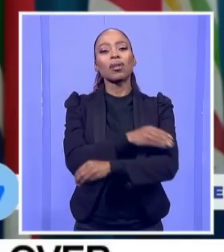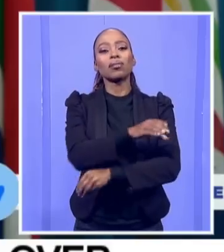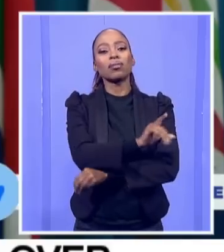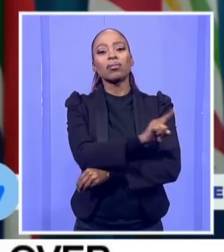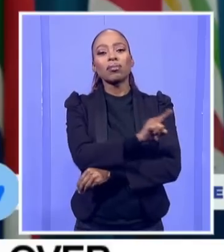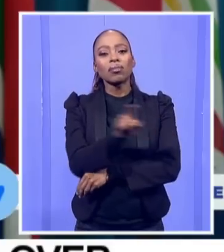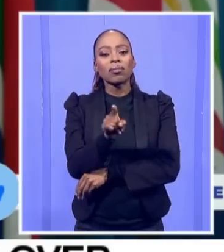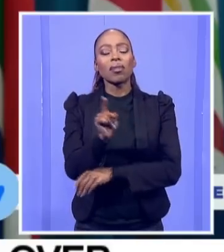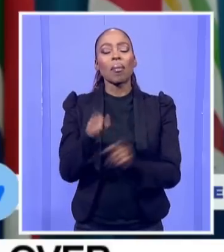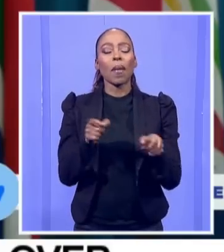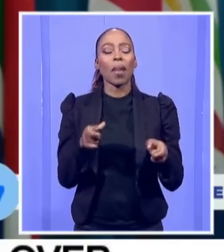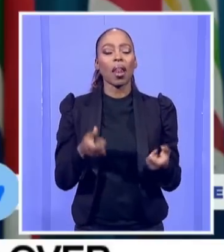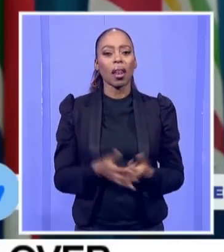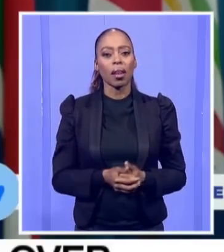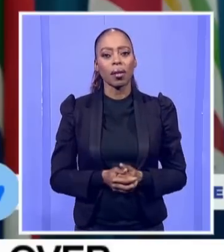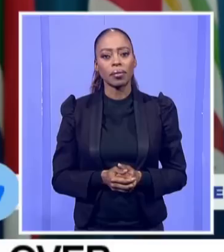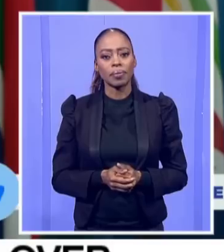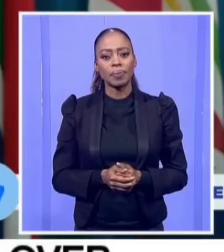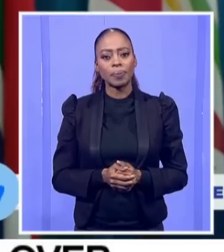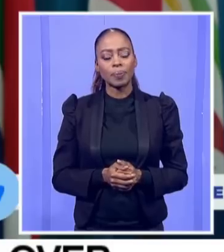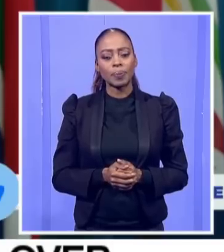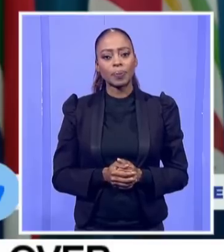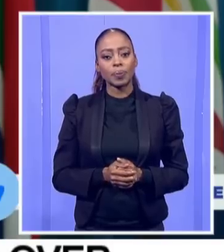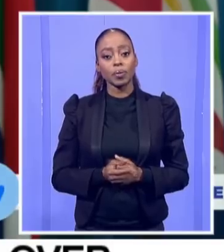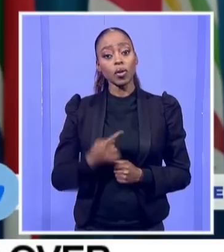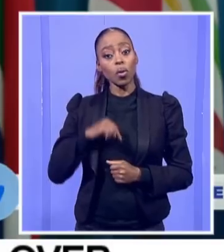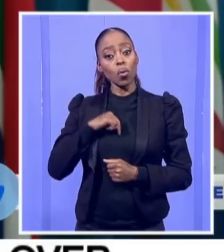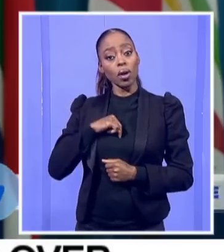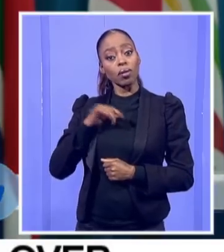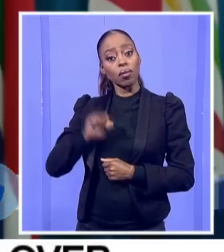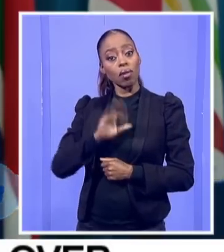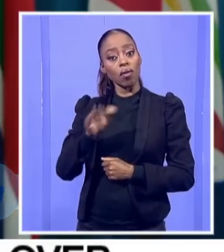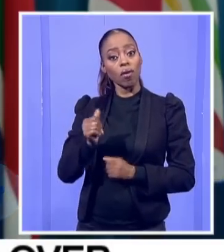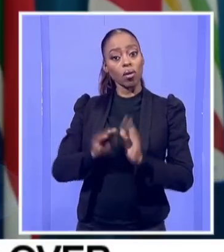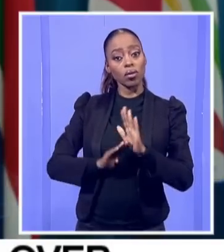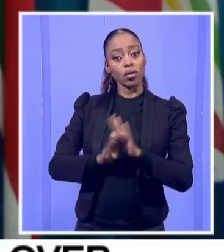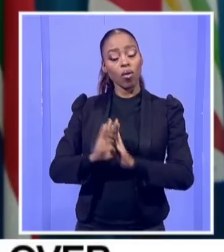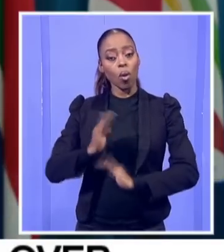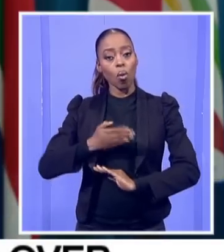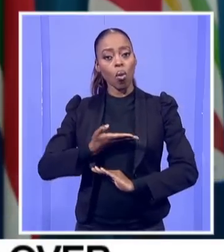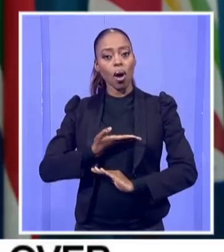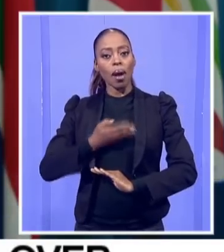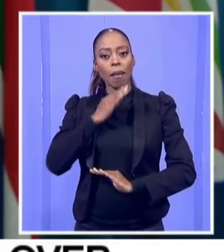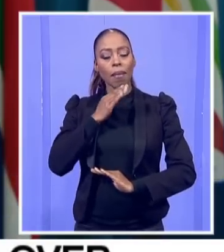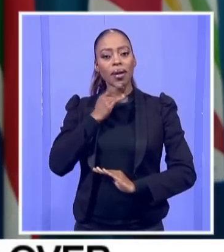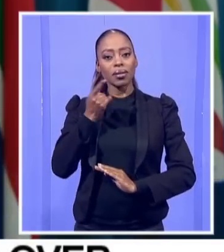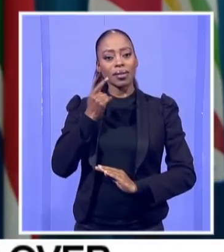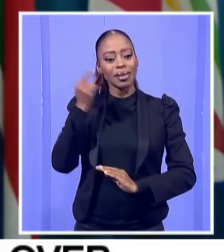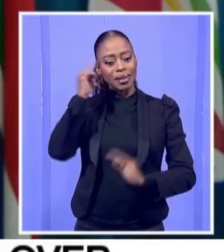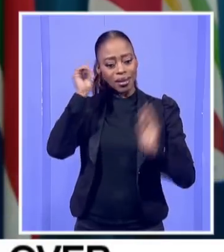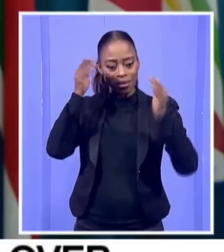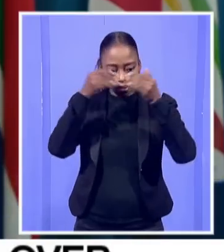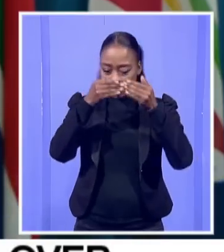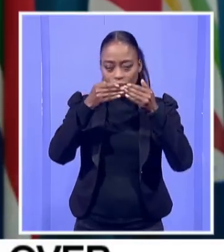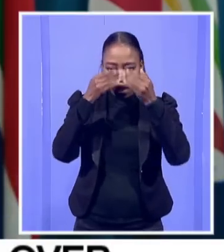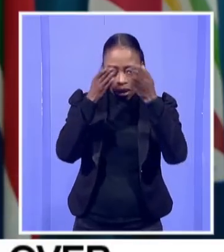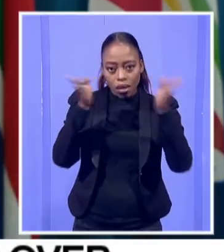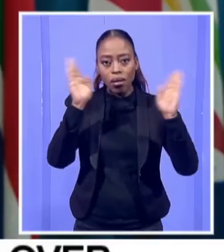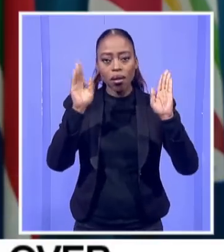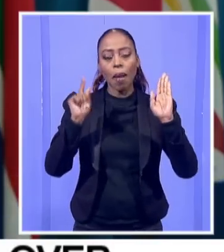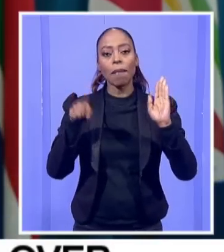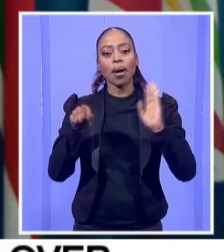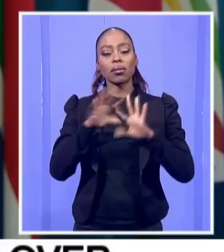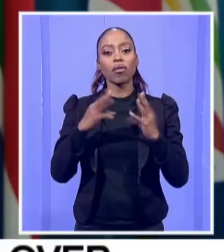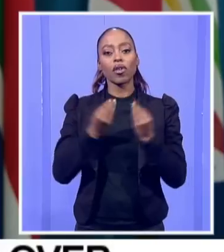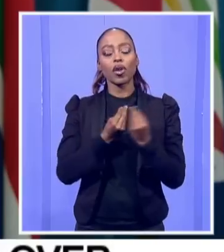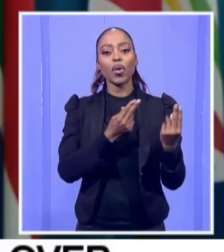history. If we want to move forward as a nation, then we have to be forward-thinking in everything that we do, and particularly